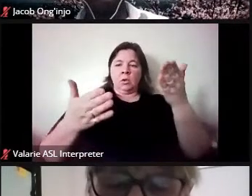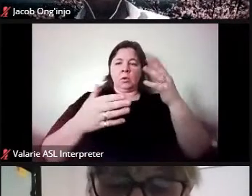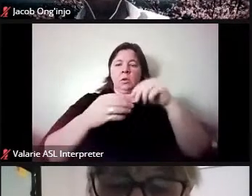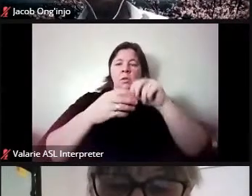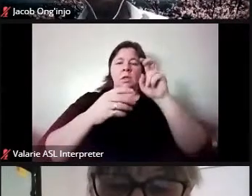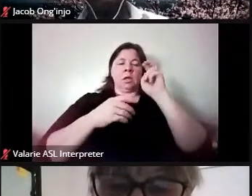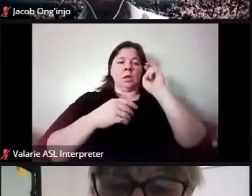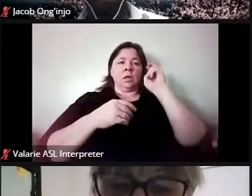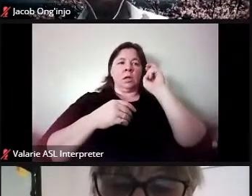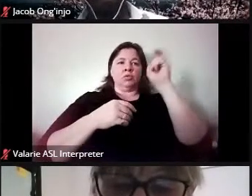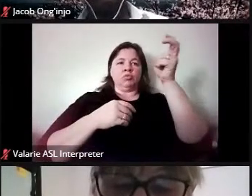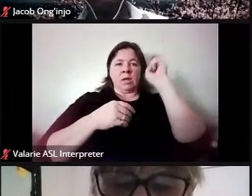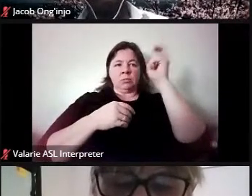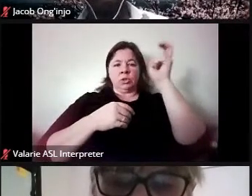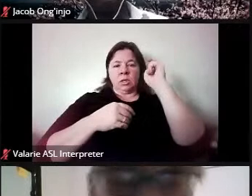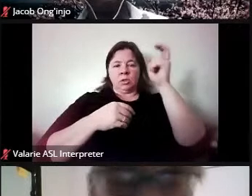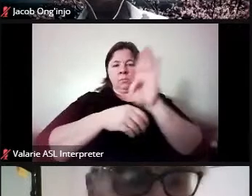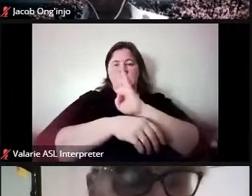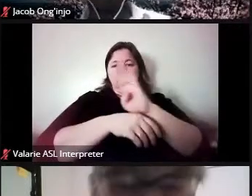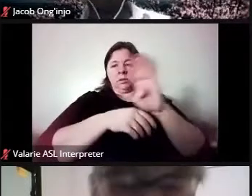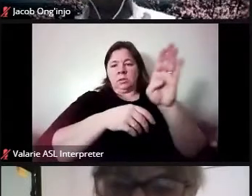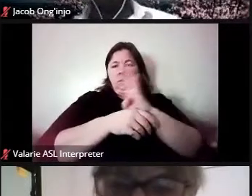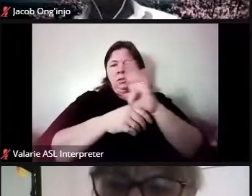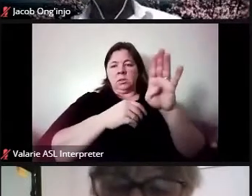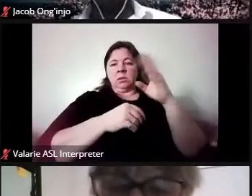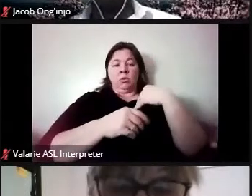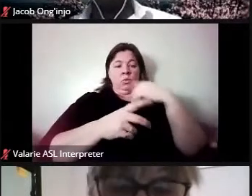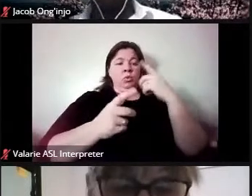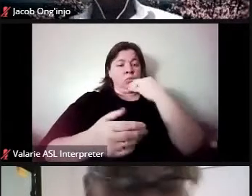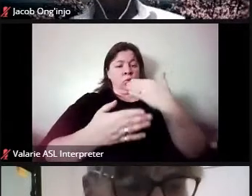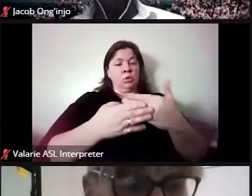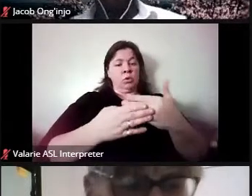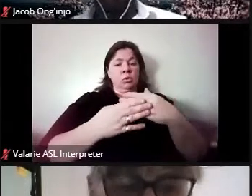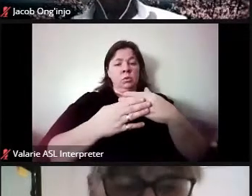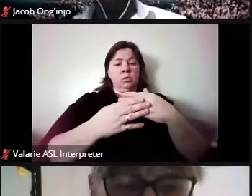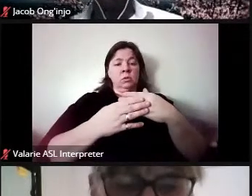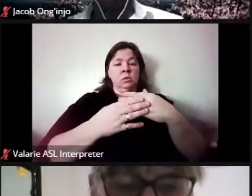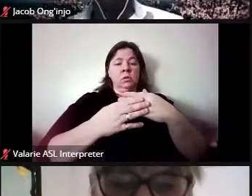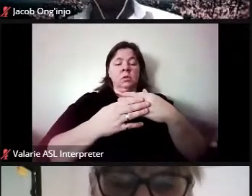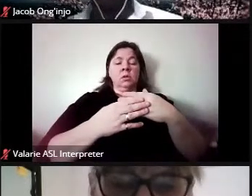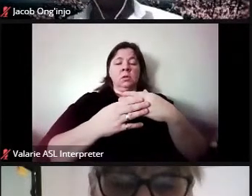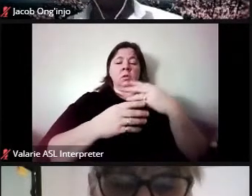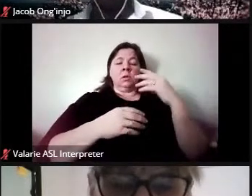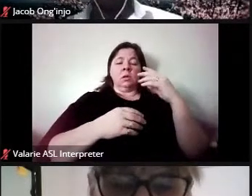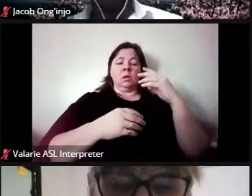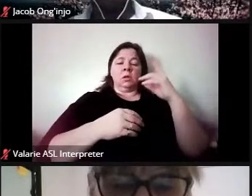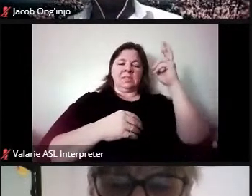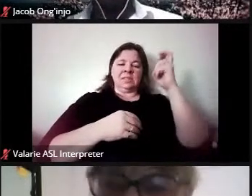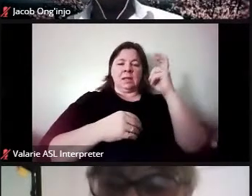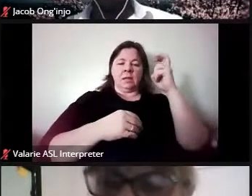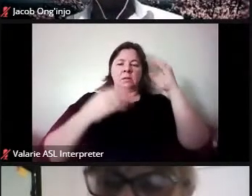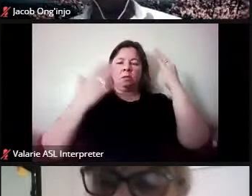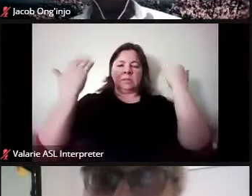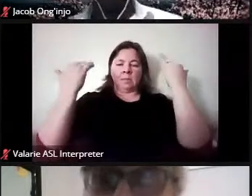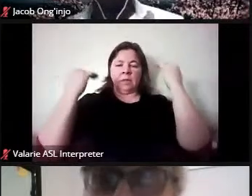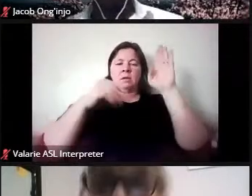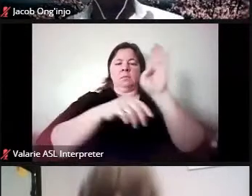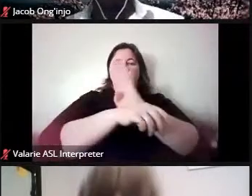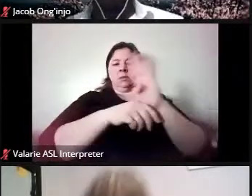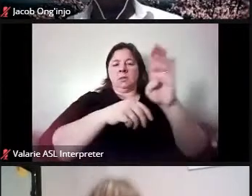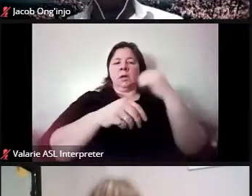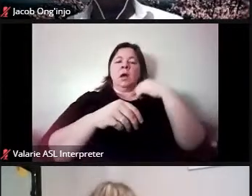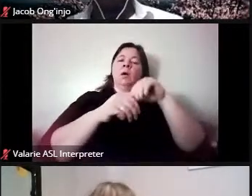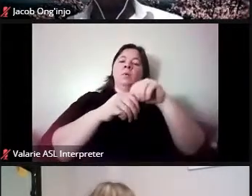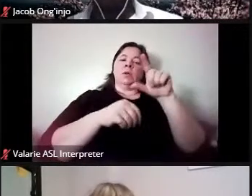transportation business actually. And we are doing pretty good. And yes, luckily I got into